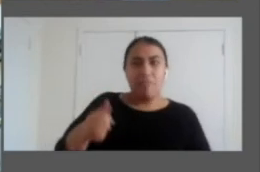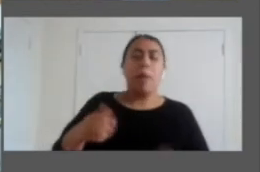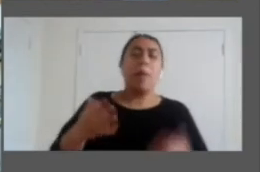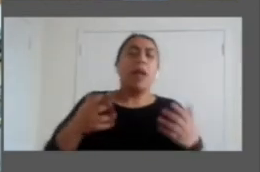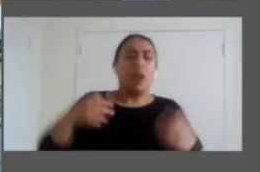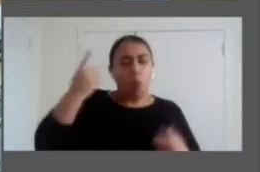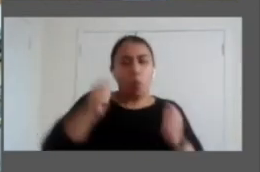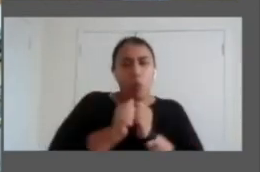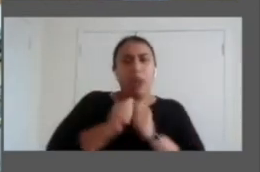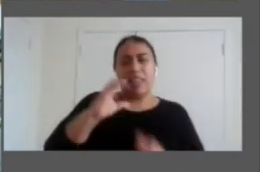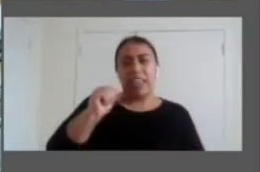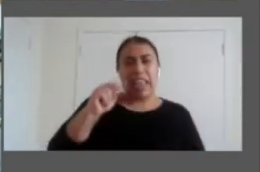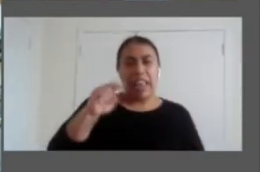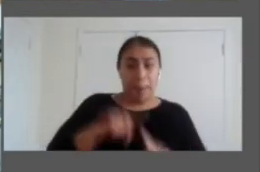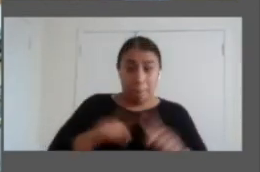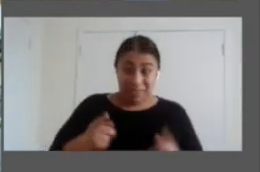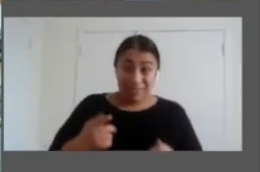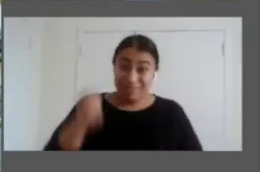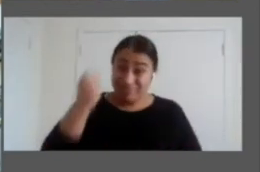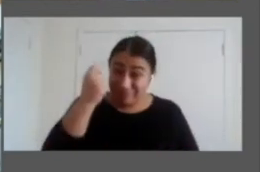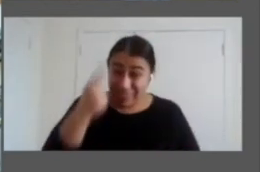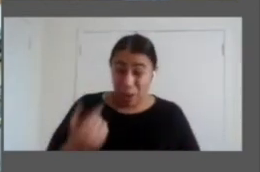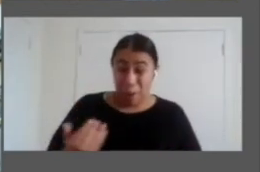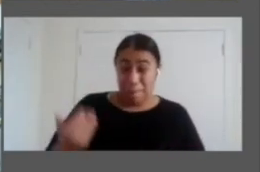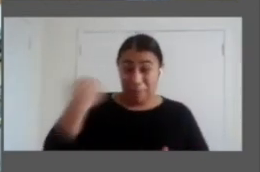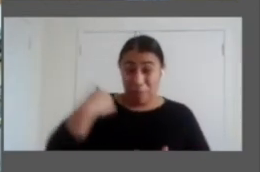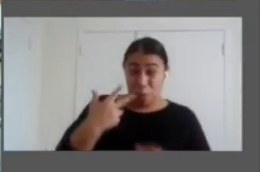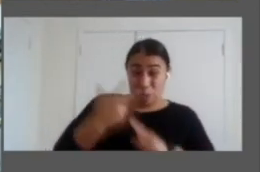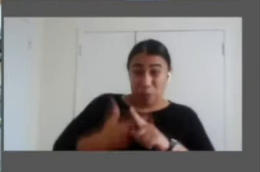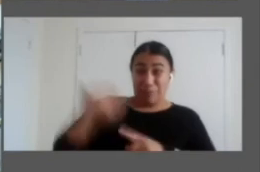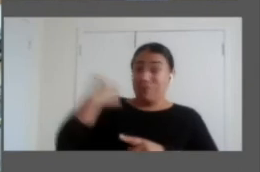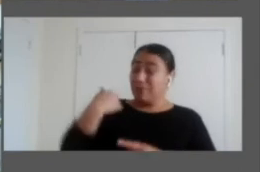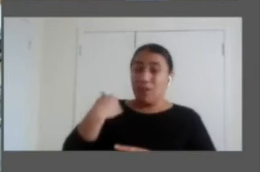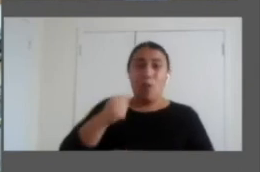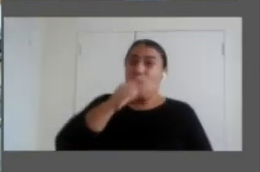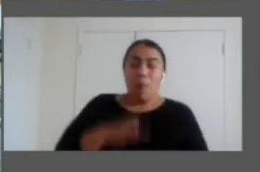tearfully mentioned that since starting treatment with CBD oil, her child was able to say their